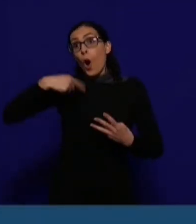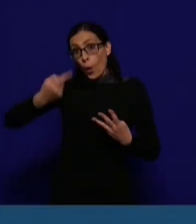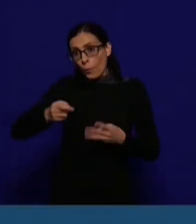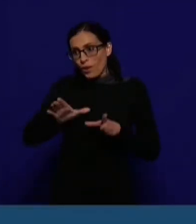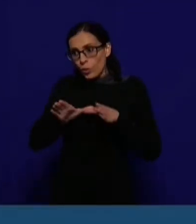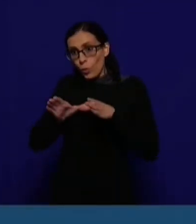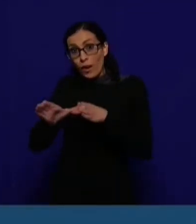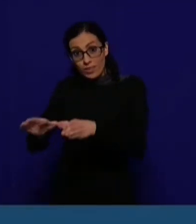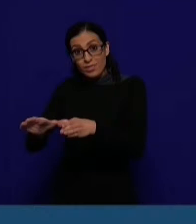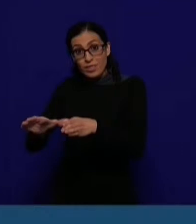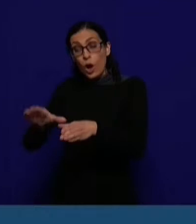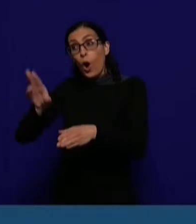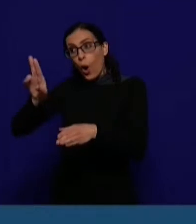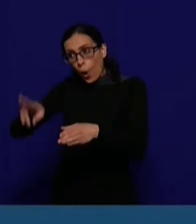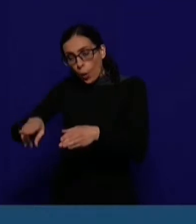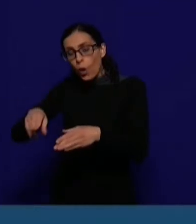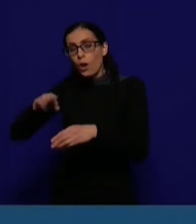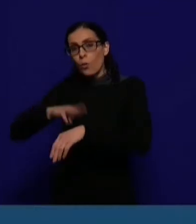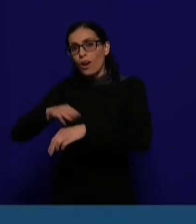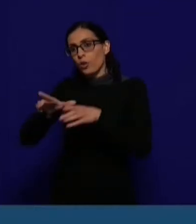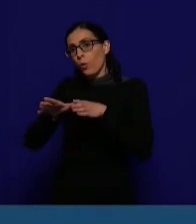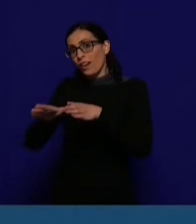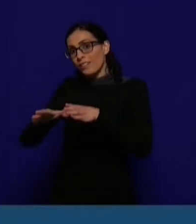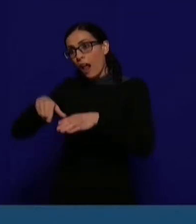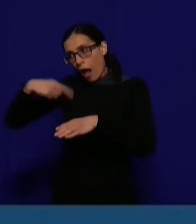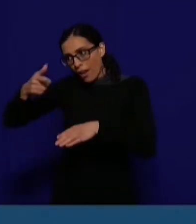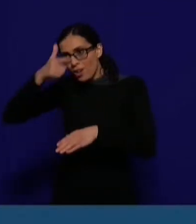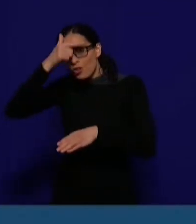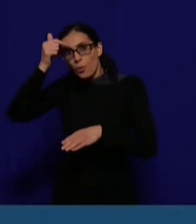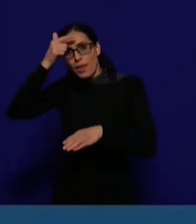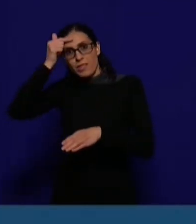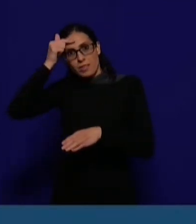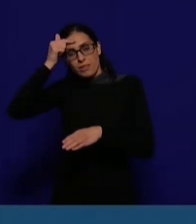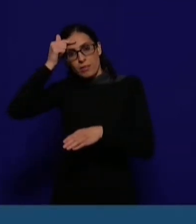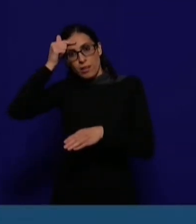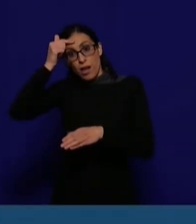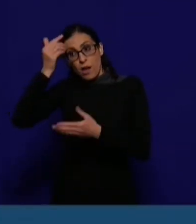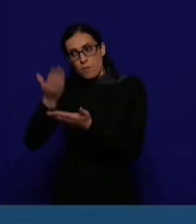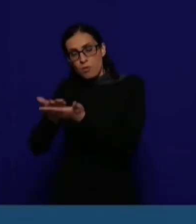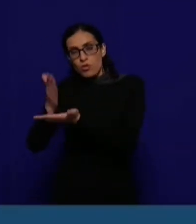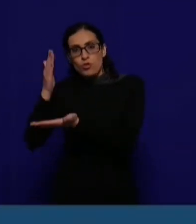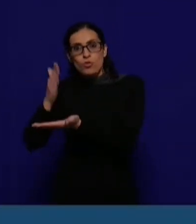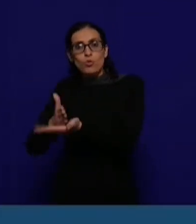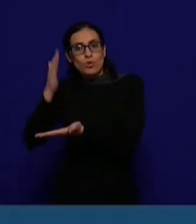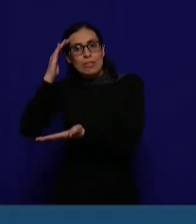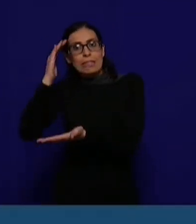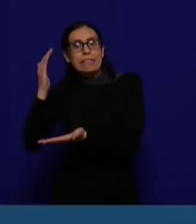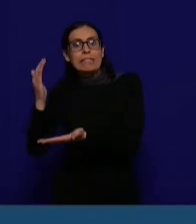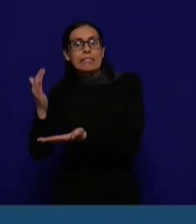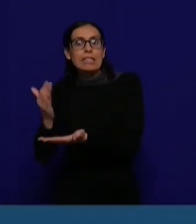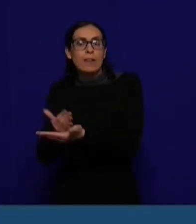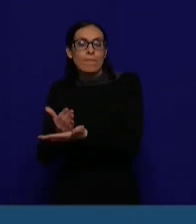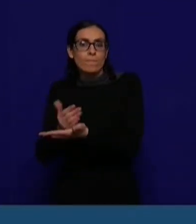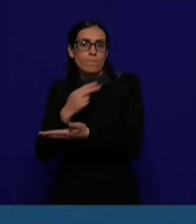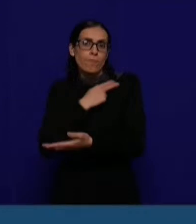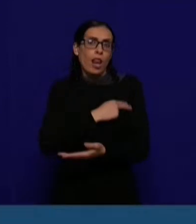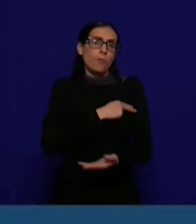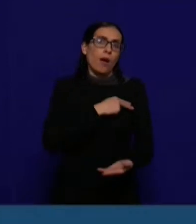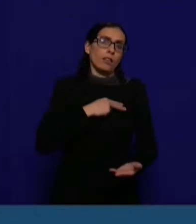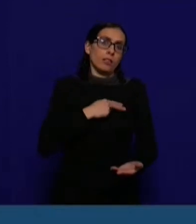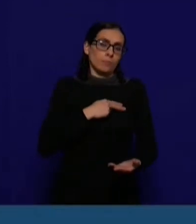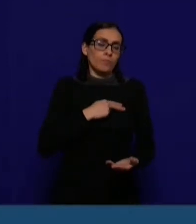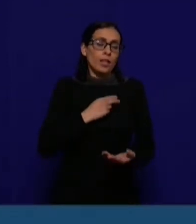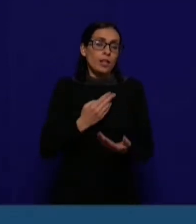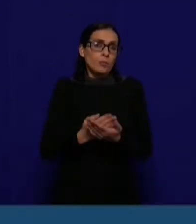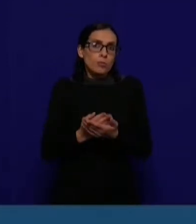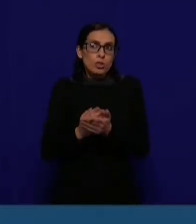qegħdin kwarantina wkoll jagħmlu t-testijiet. U allura dan huwa l-mod ta' kif aħna nistgħu nipproteġu minn dan il-varjant